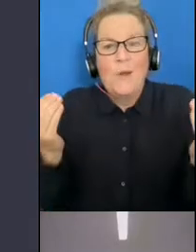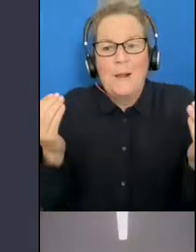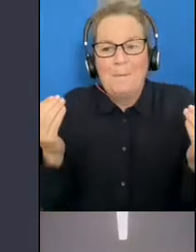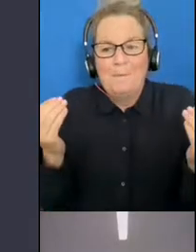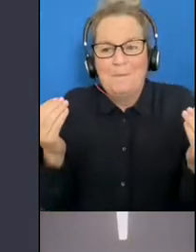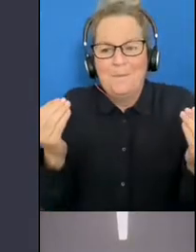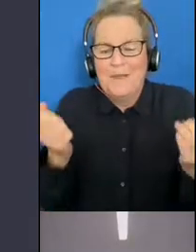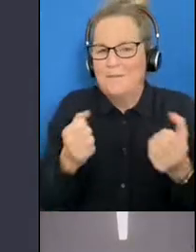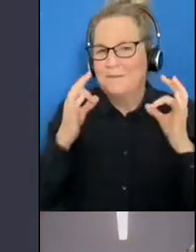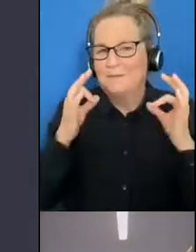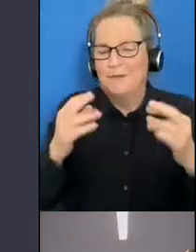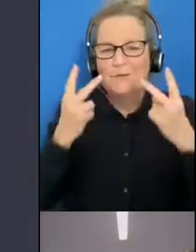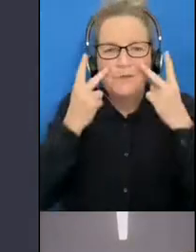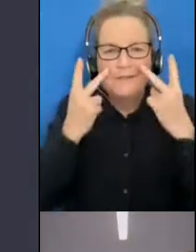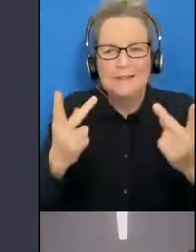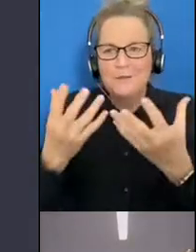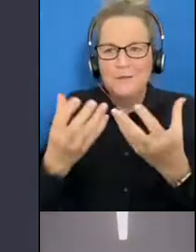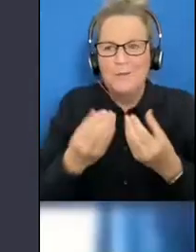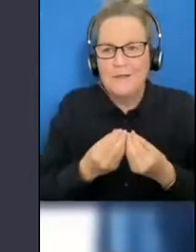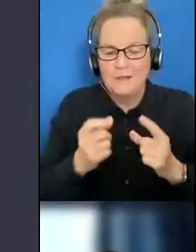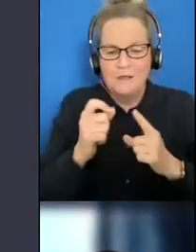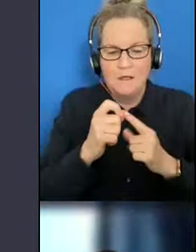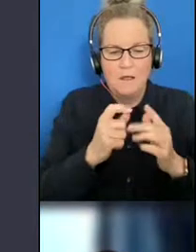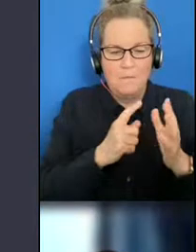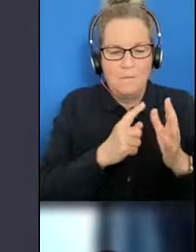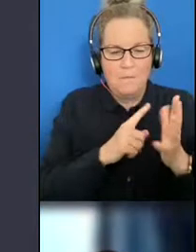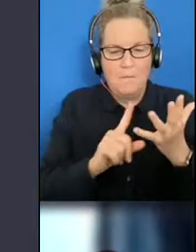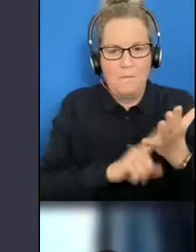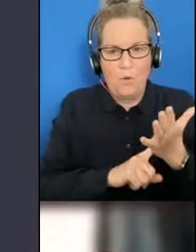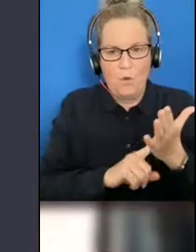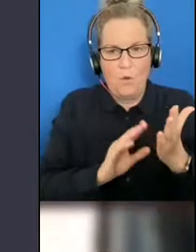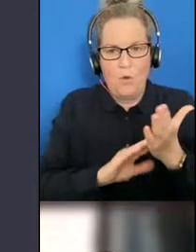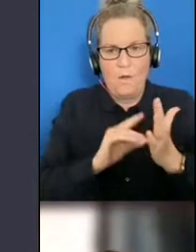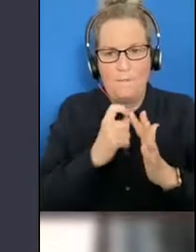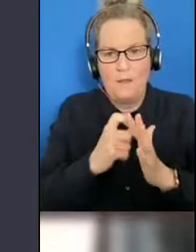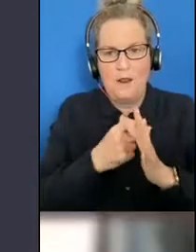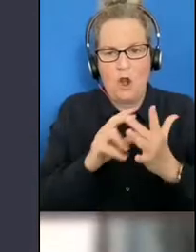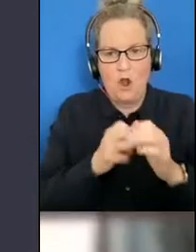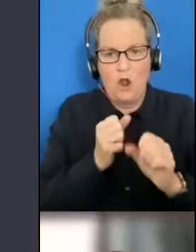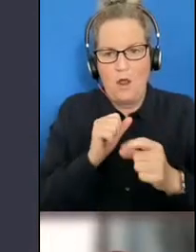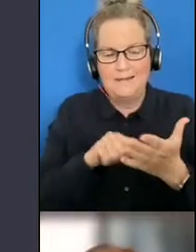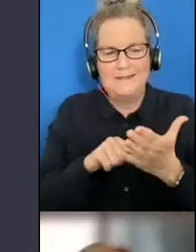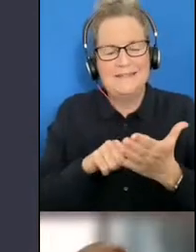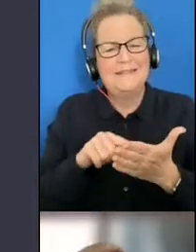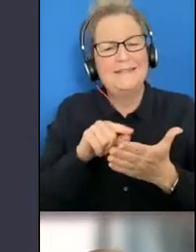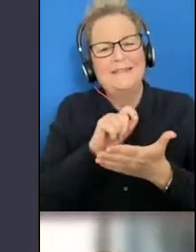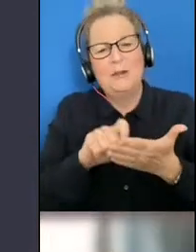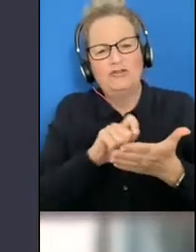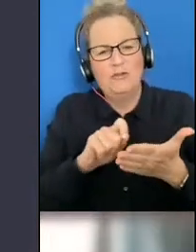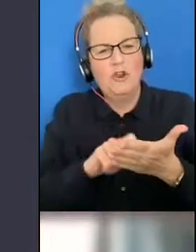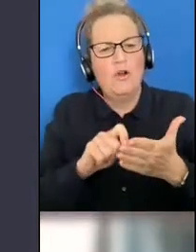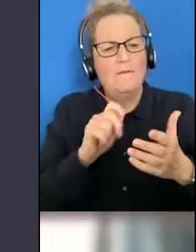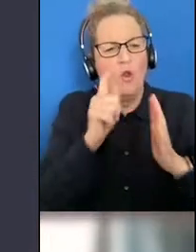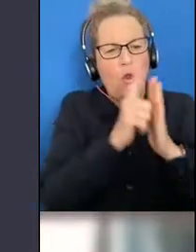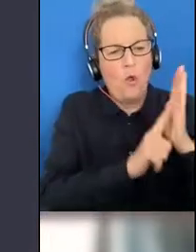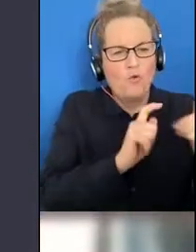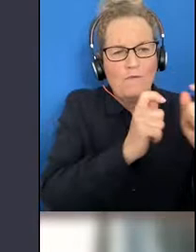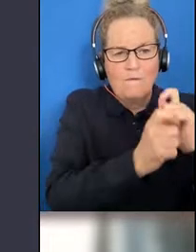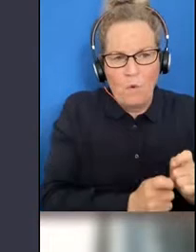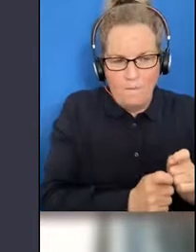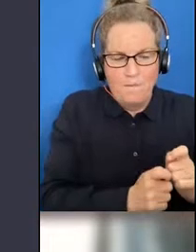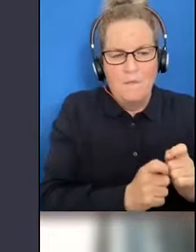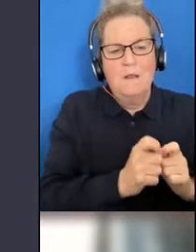special guests joining us today. Paul McKnight, Deputy Secretary of Law Reform and Legal Services Division